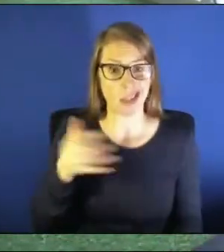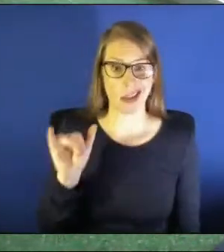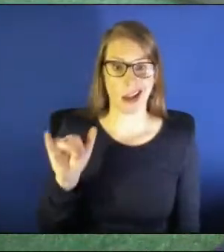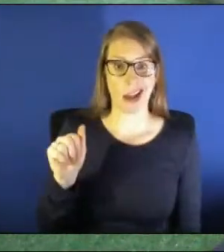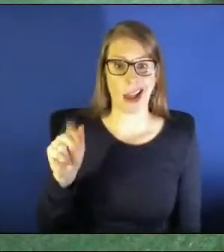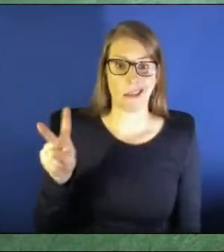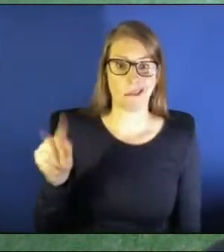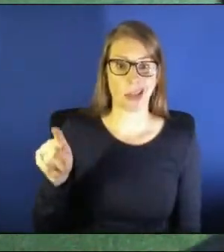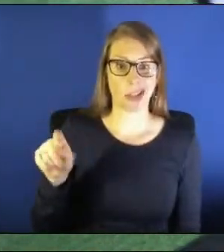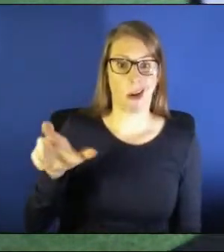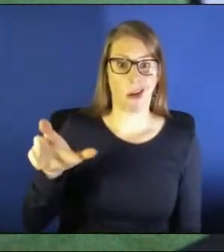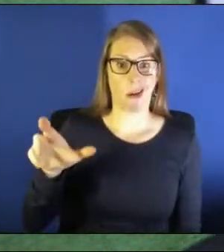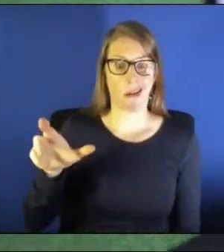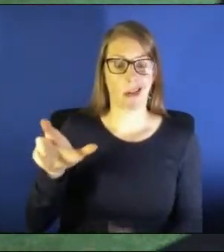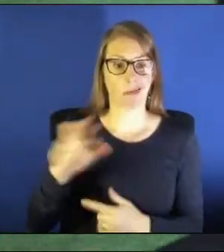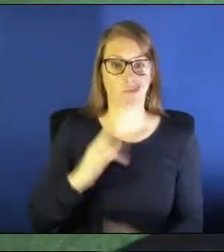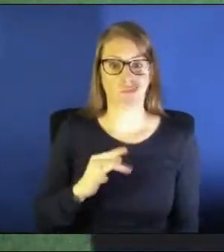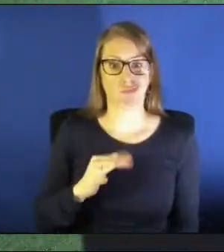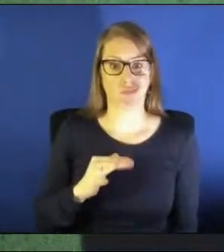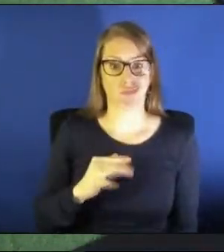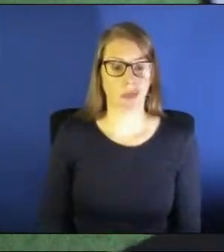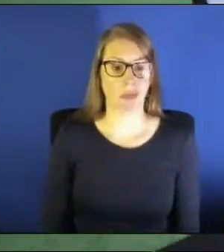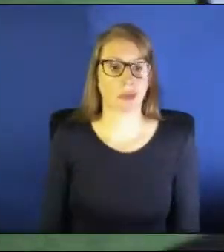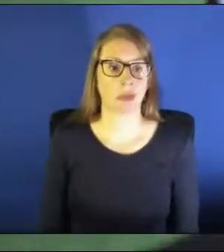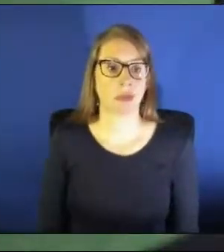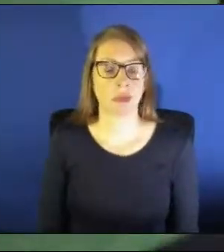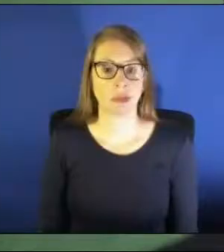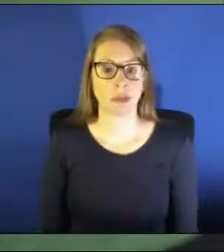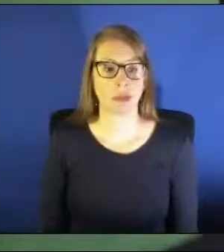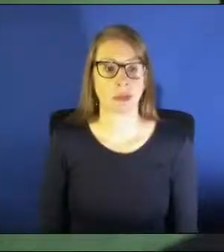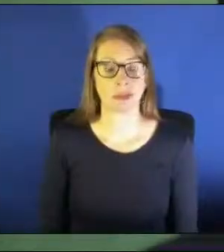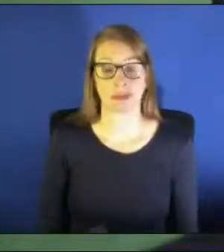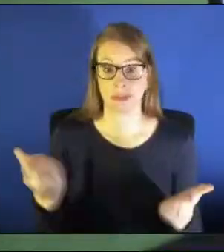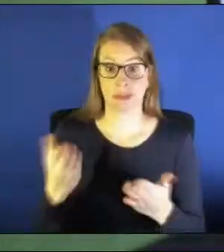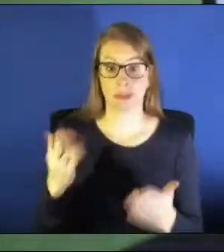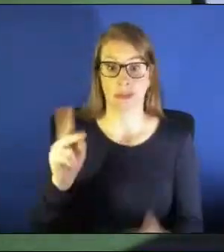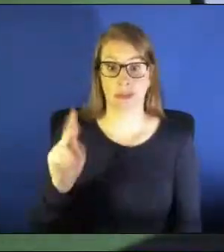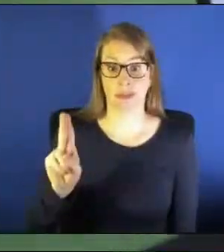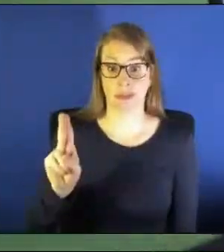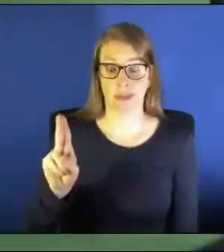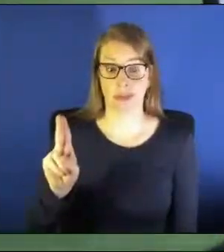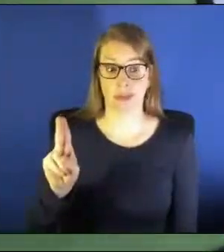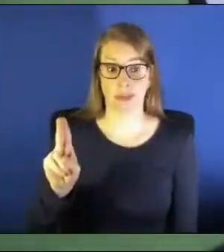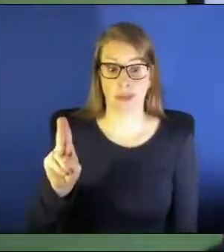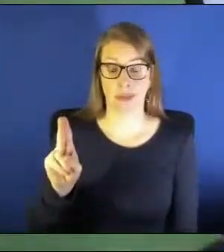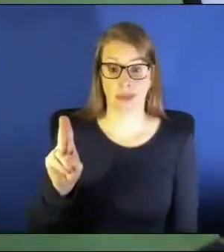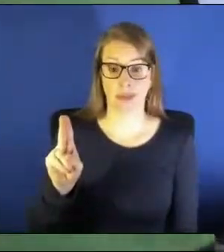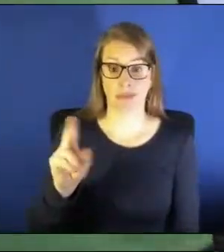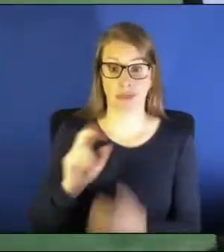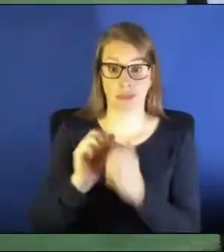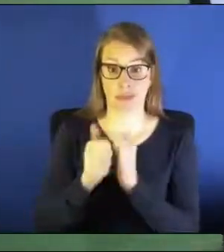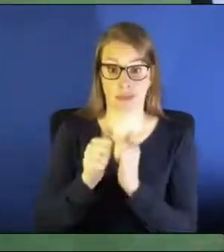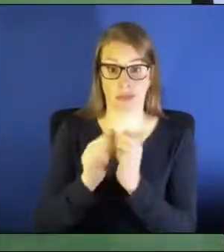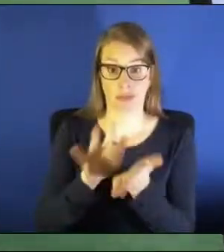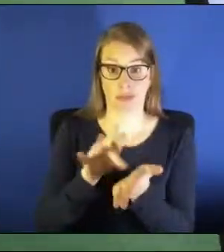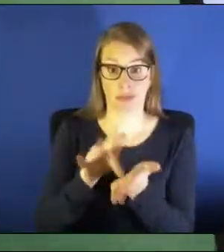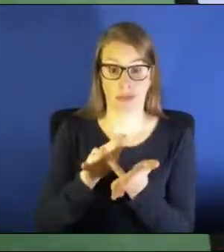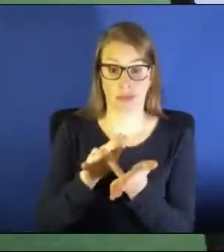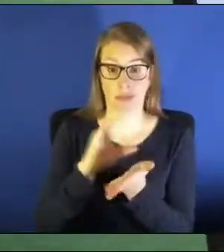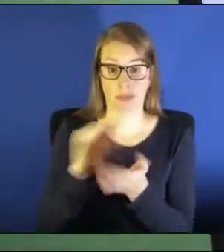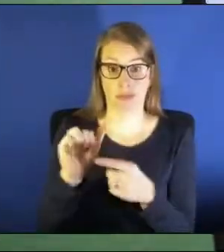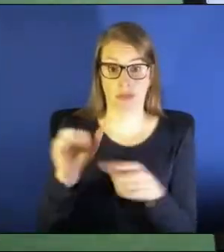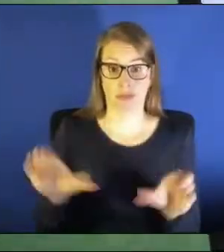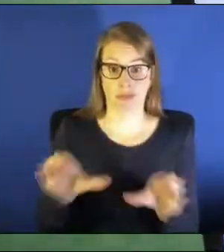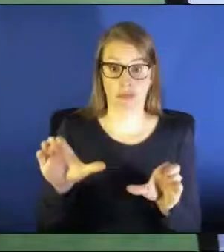super cool. So here at the University of Kansas Health System, Sports Medicine and Performance Training Center, this is where